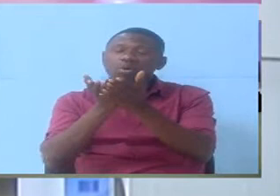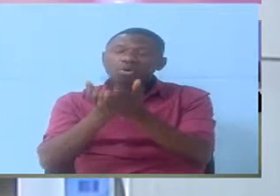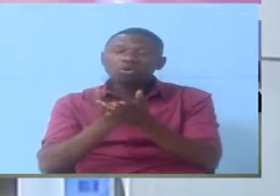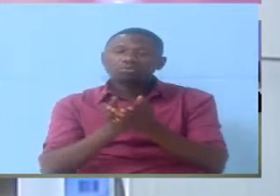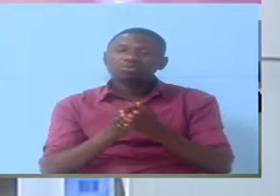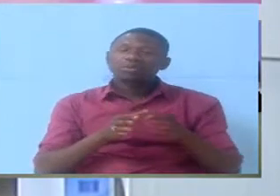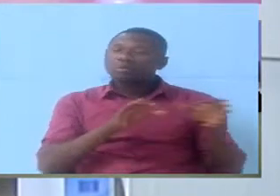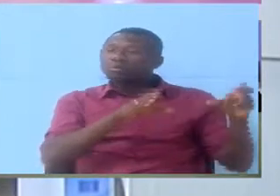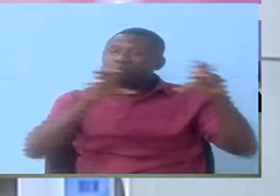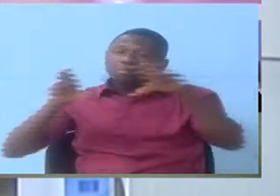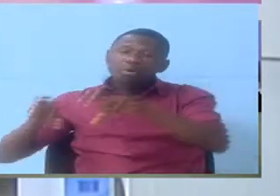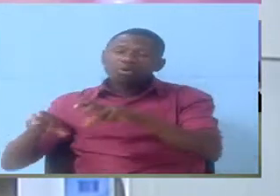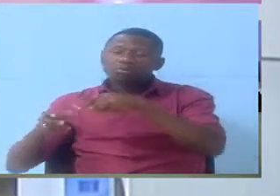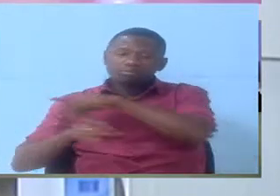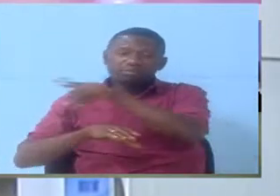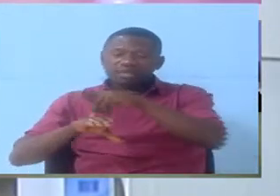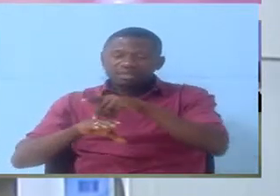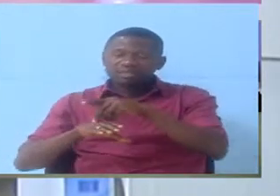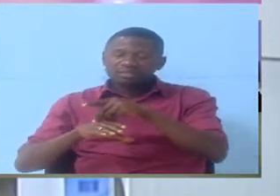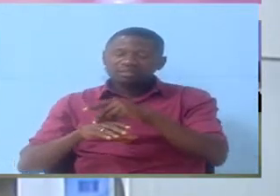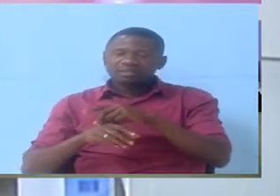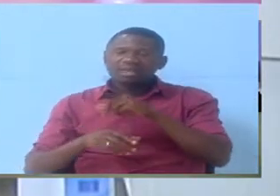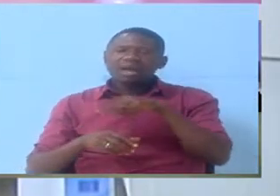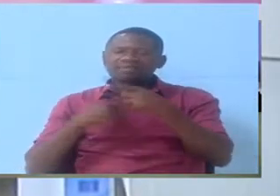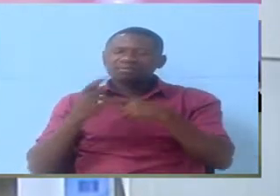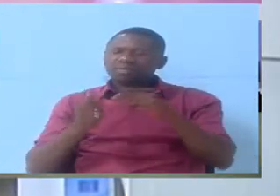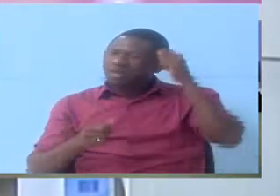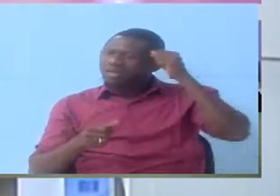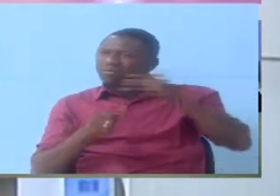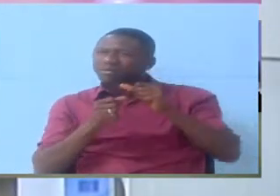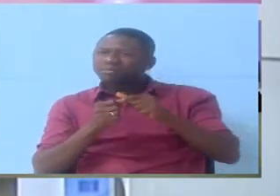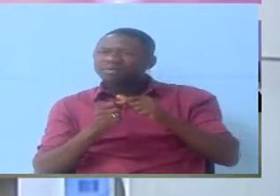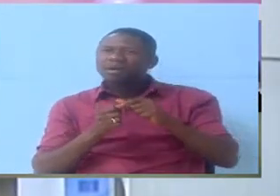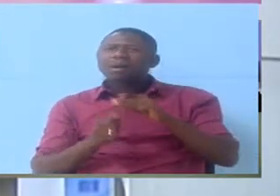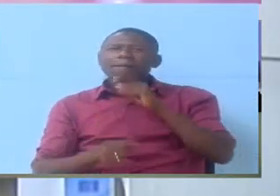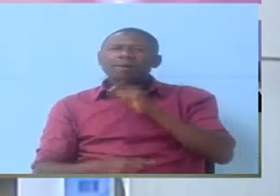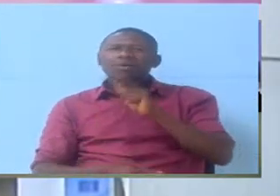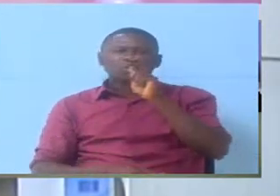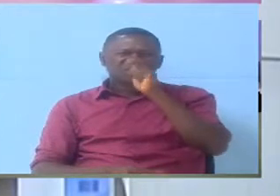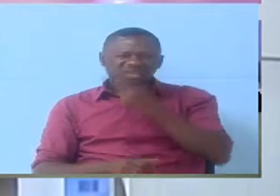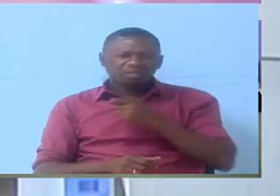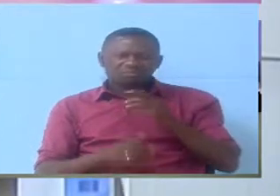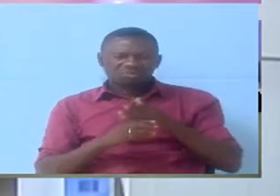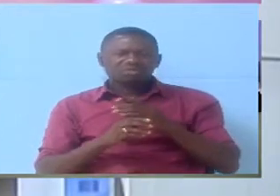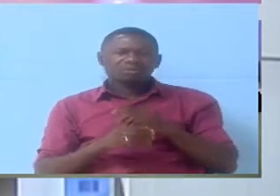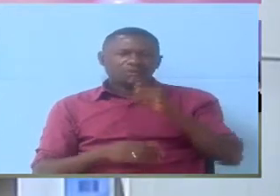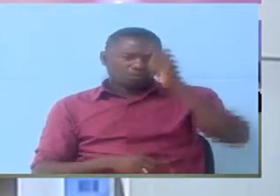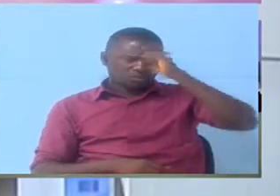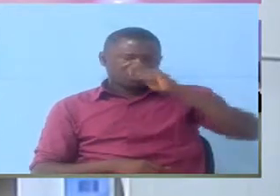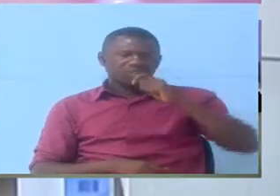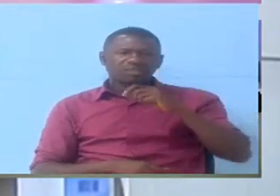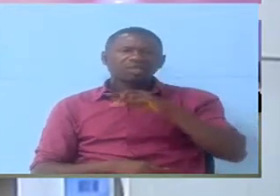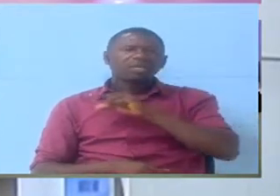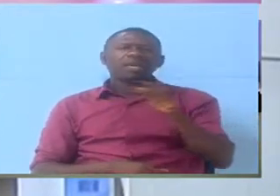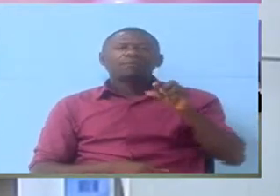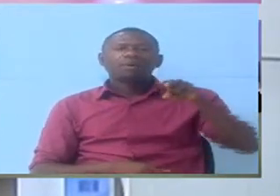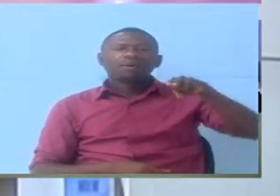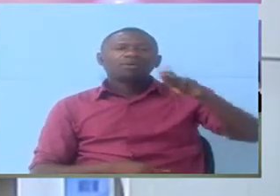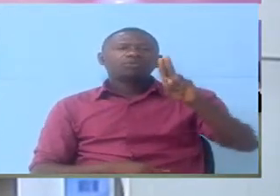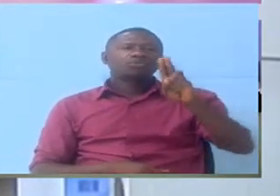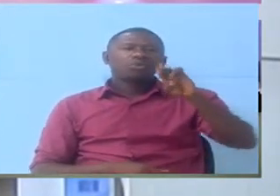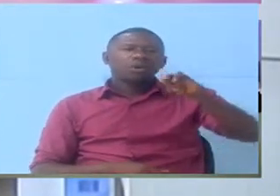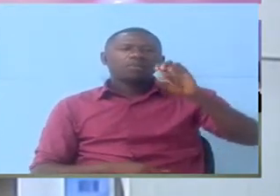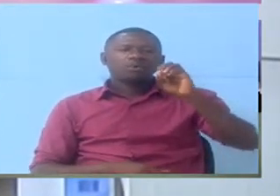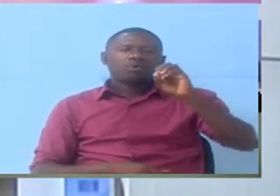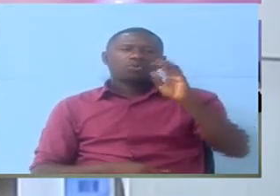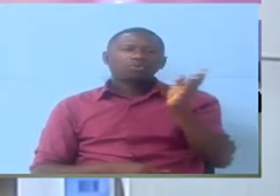Kujabi. Hakilo yamutako mo ikafume yu Numo Kujabi. The late Numo Kujabi. Kala Numo Kujabi. He is always in peace. Alama alay neman in